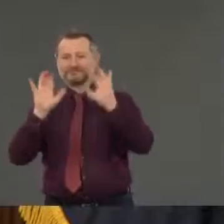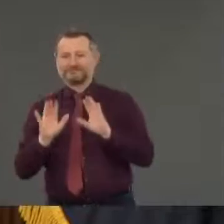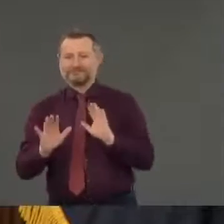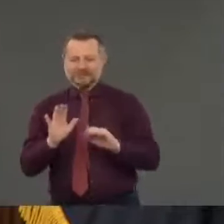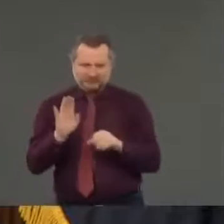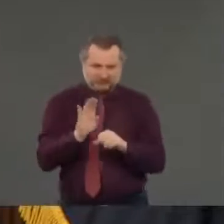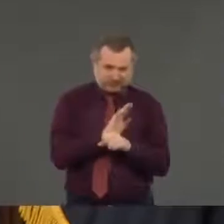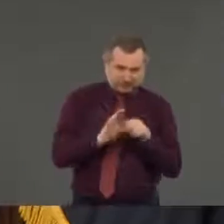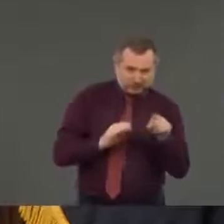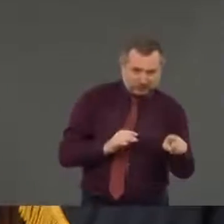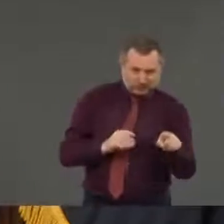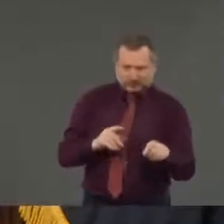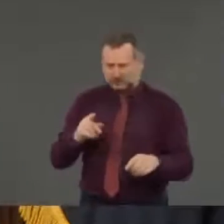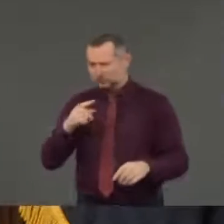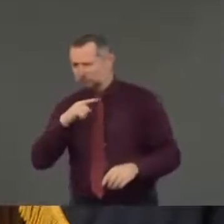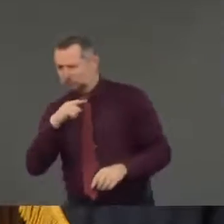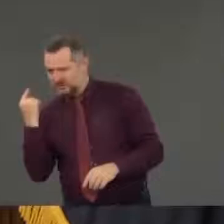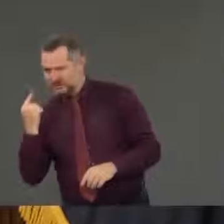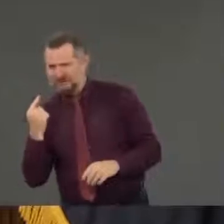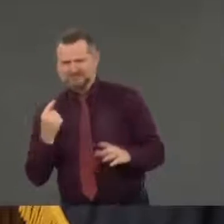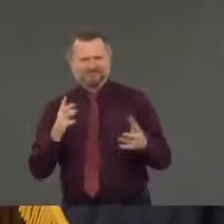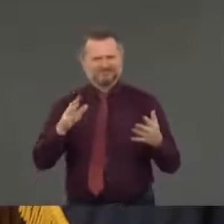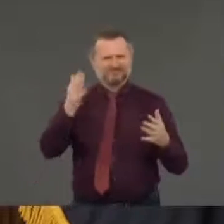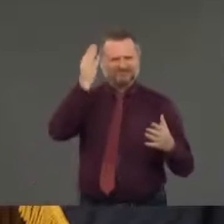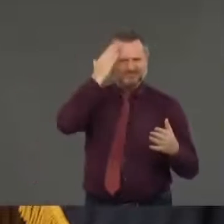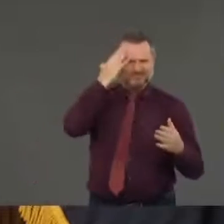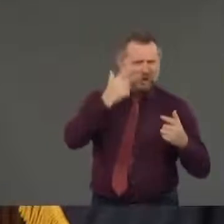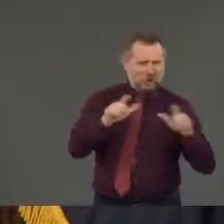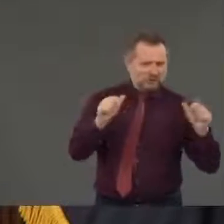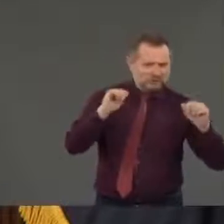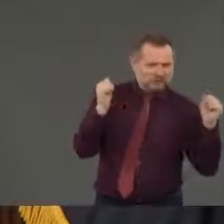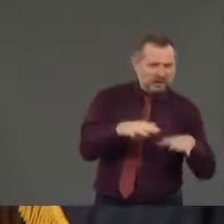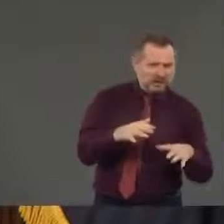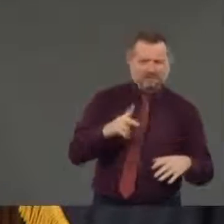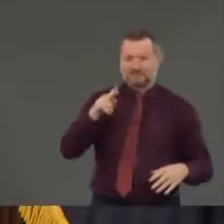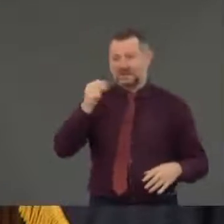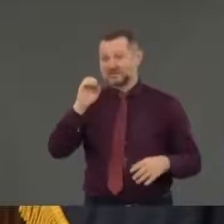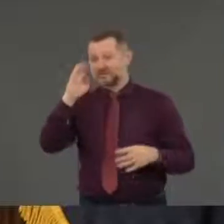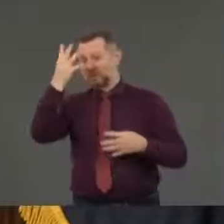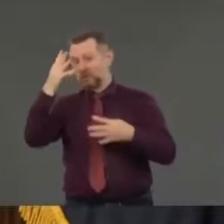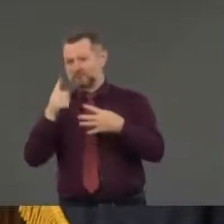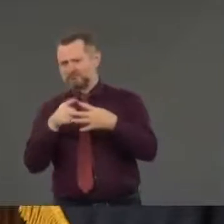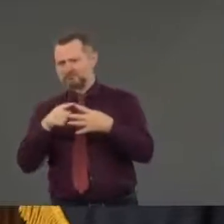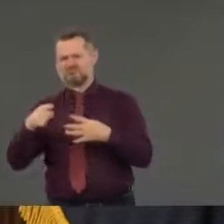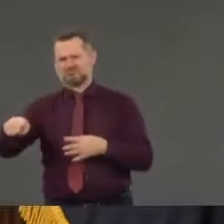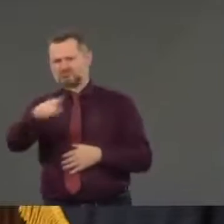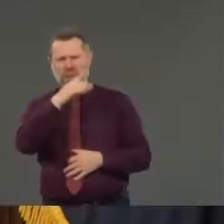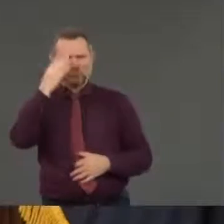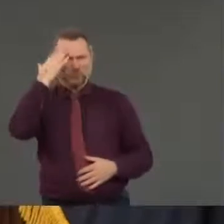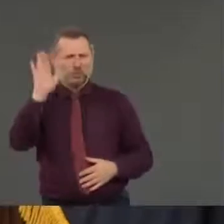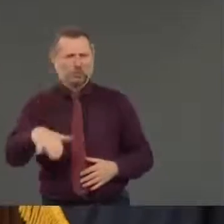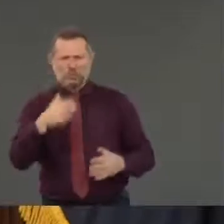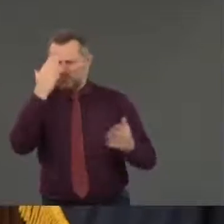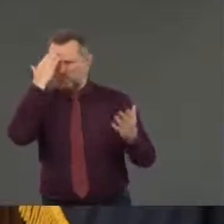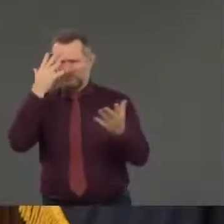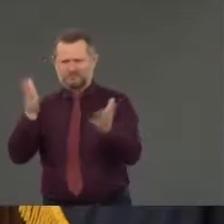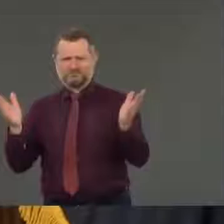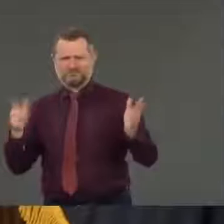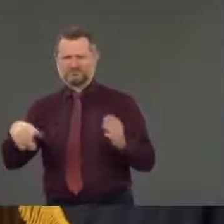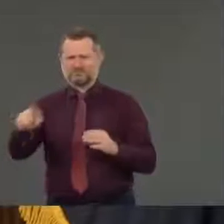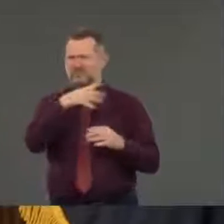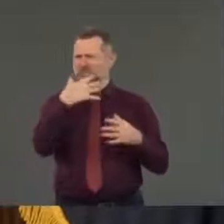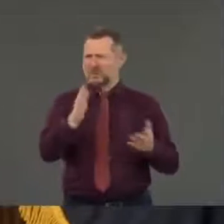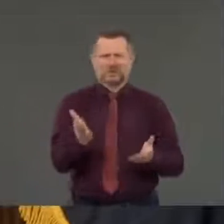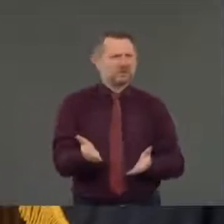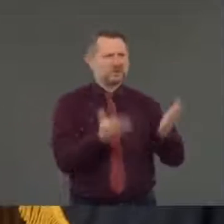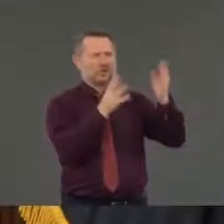business. So they know the large gatherings are in phase 4. They know that. because it's on every website, every conversation